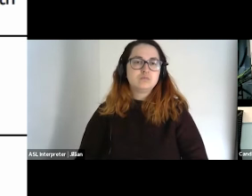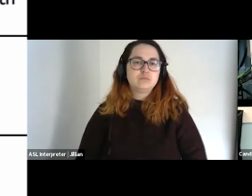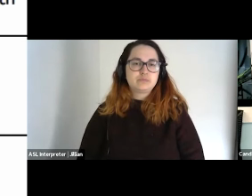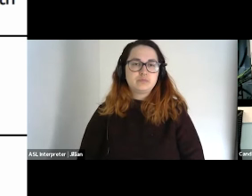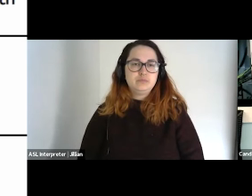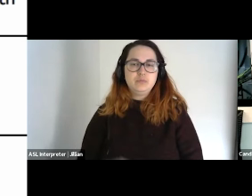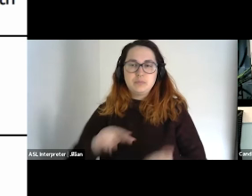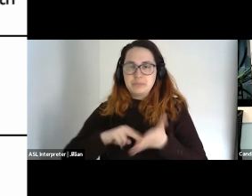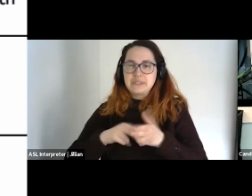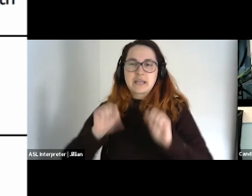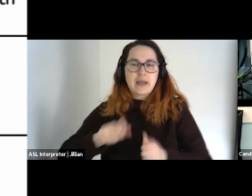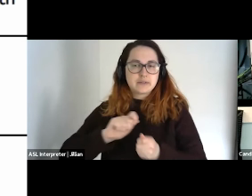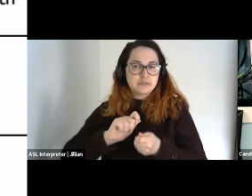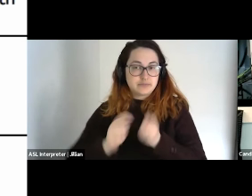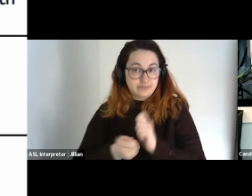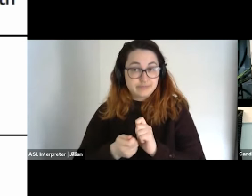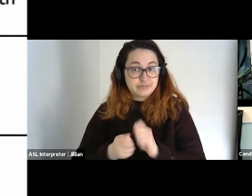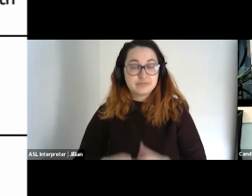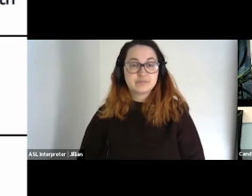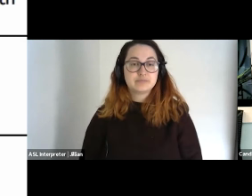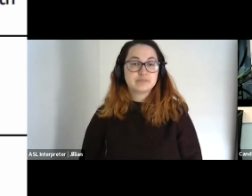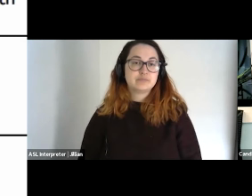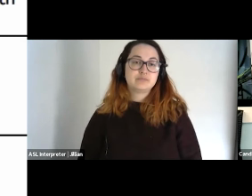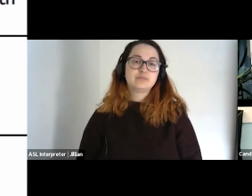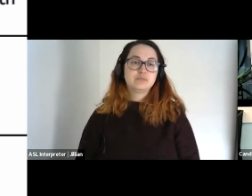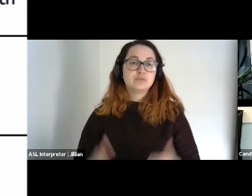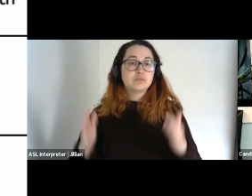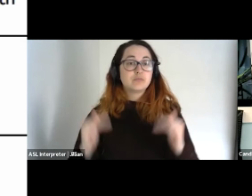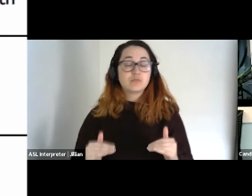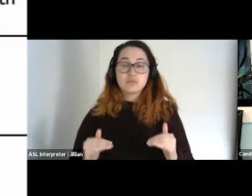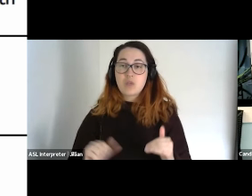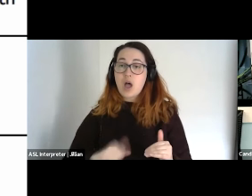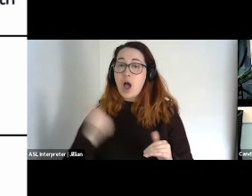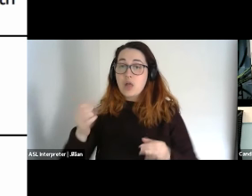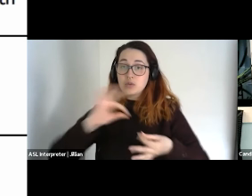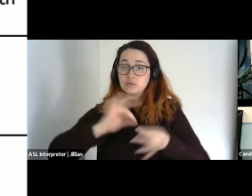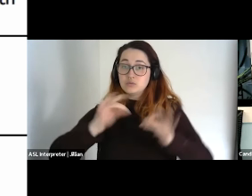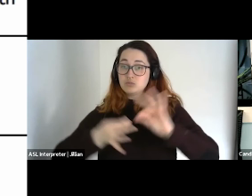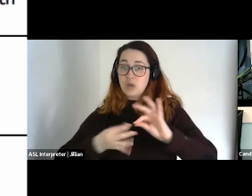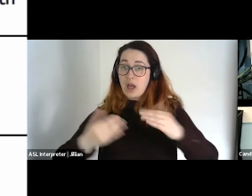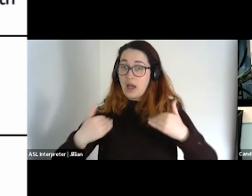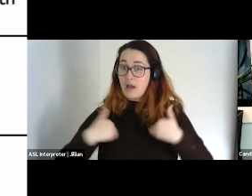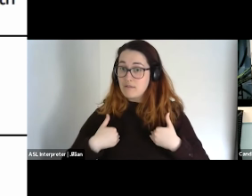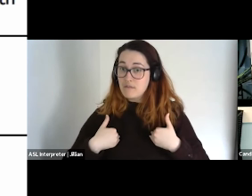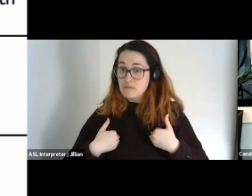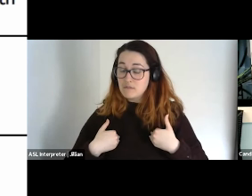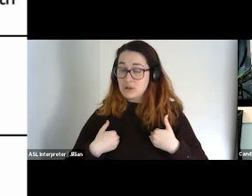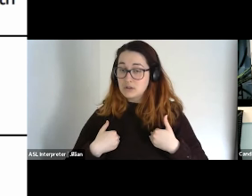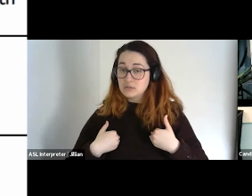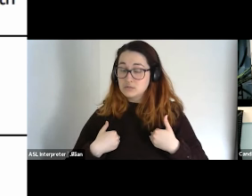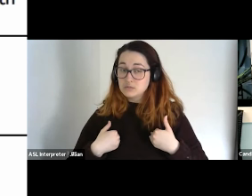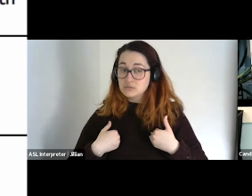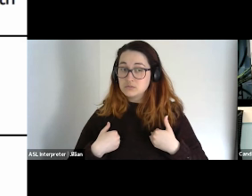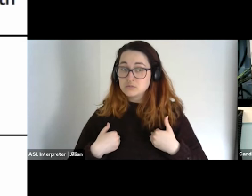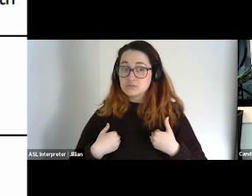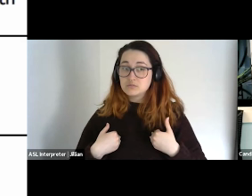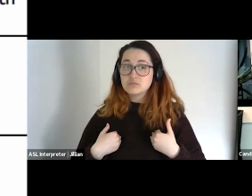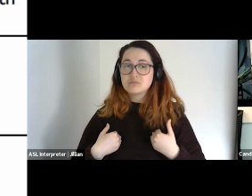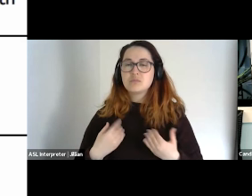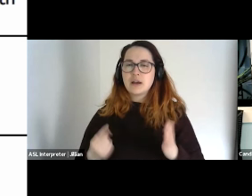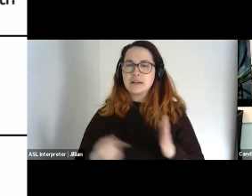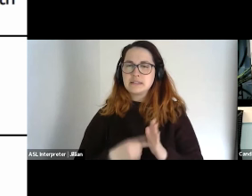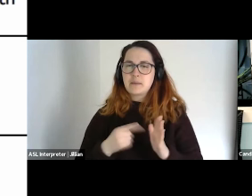So the next question that we ask ourselves are there any other ways of interpreting the situation? Sometimes I will say this